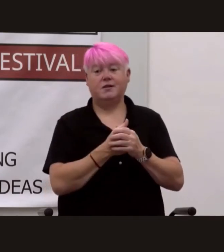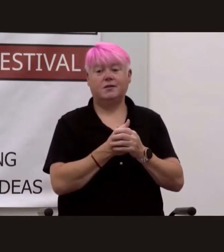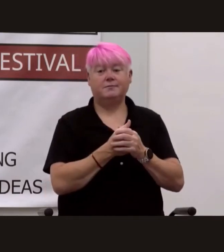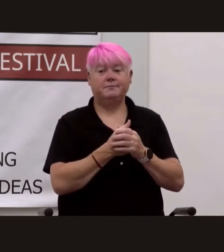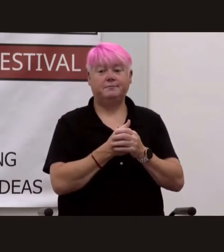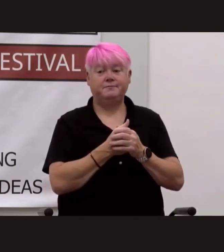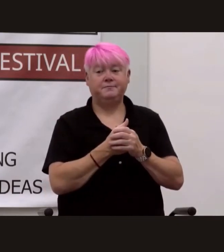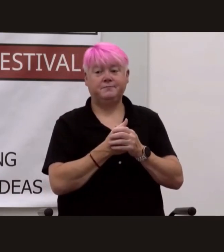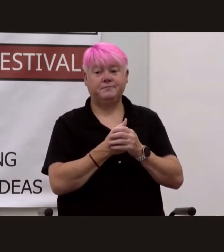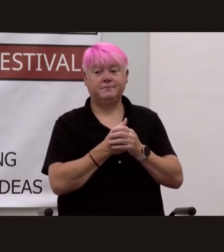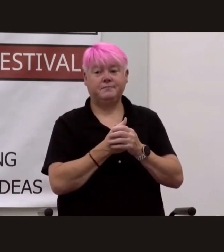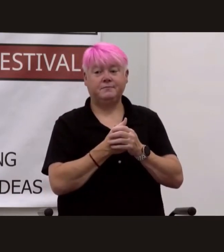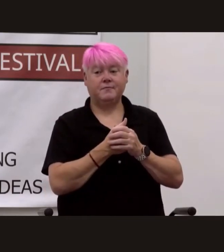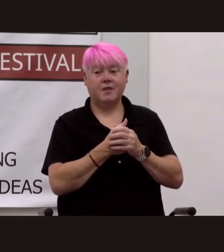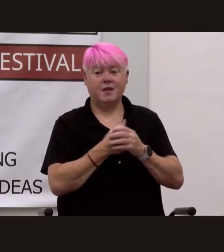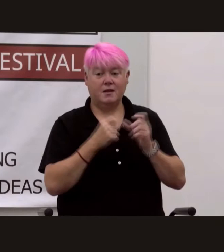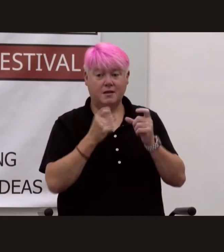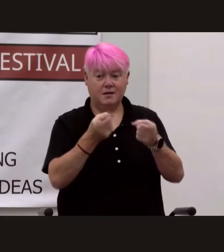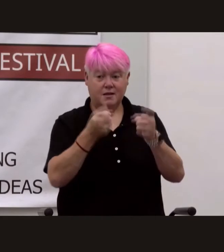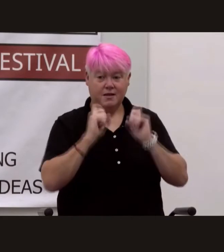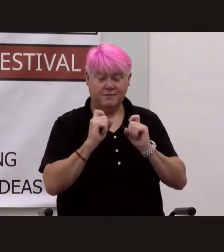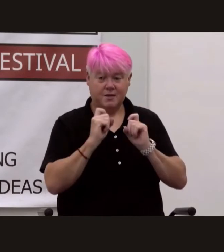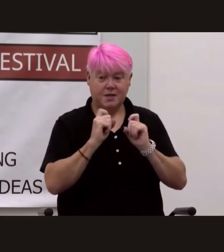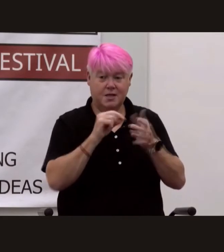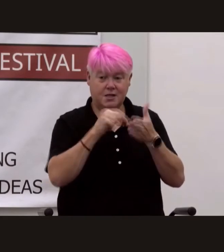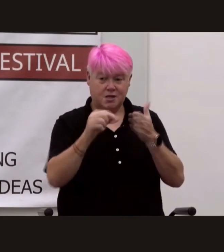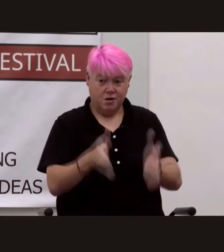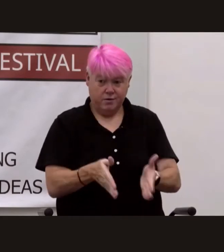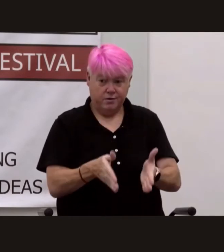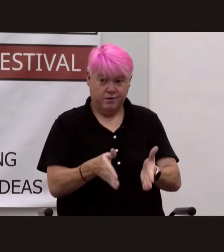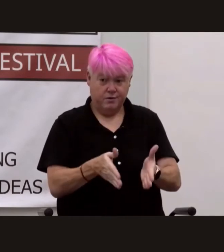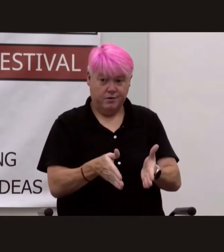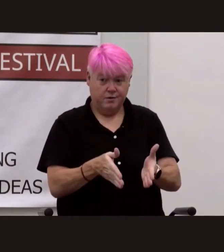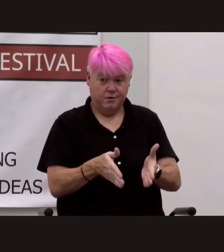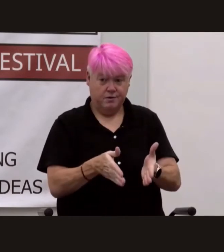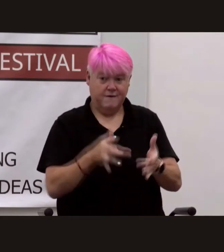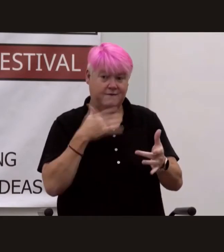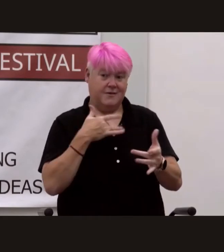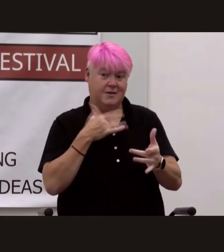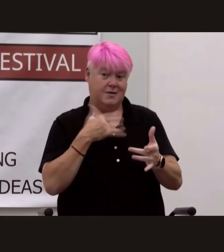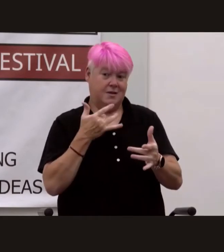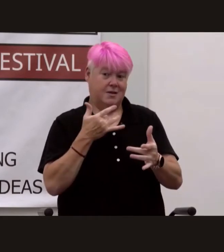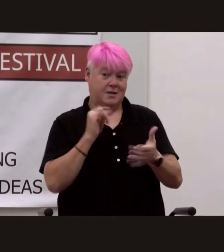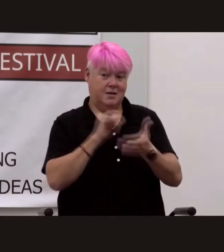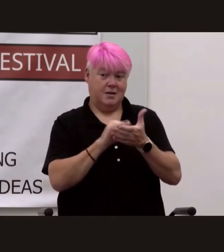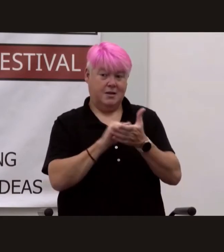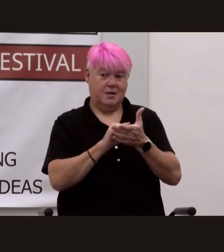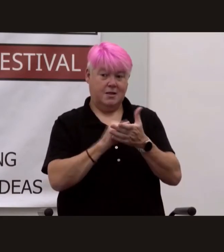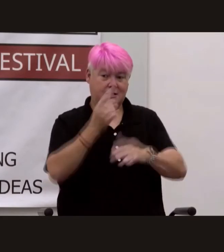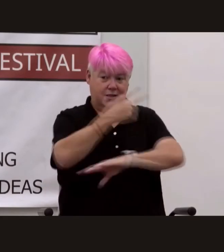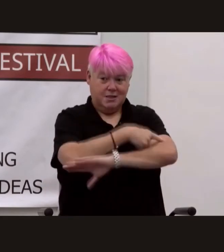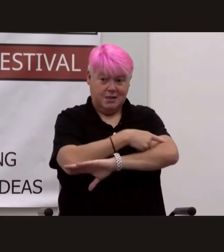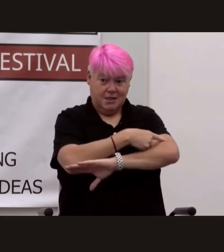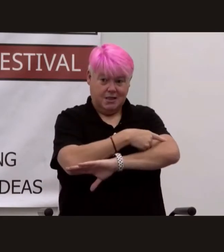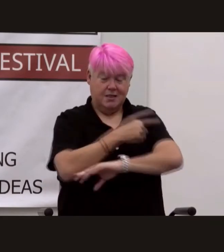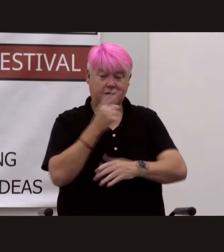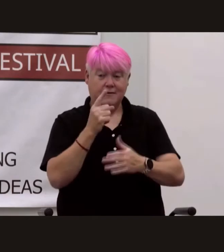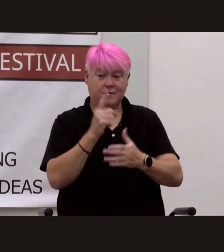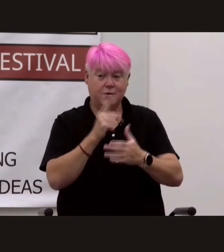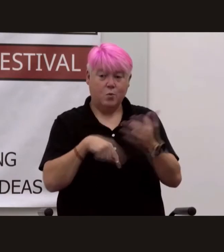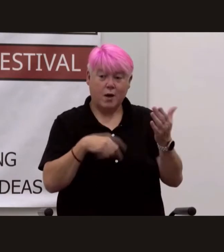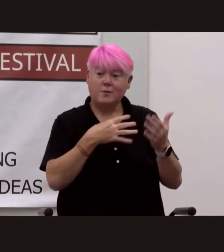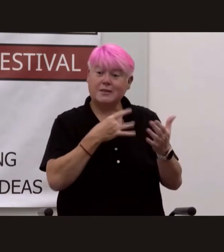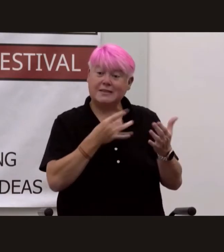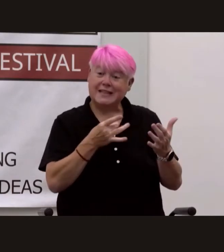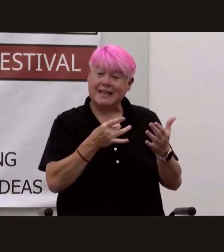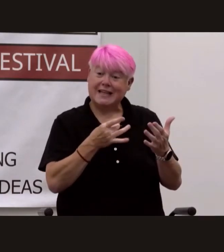so it gave me as an author a feeling, a daily feeling of what it was like. And I went over it so